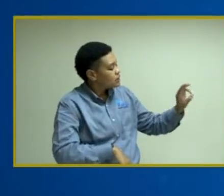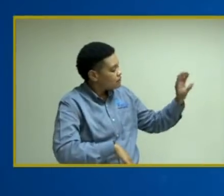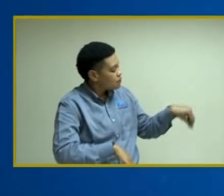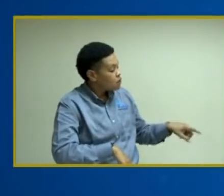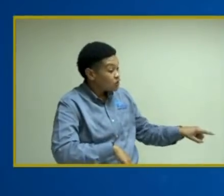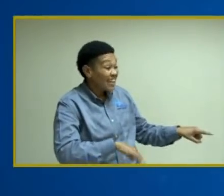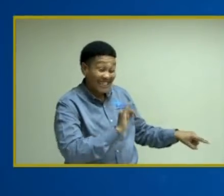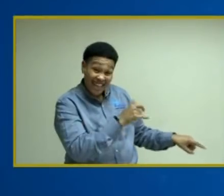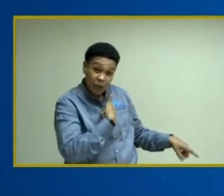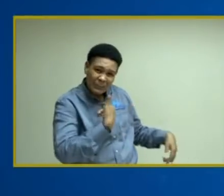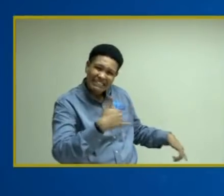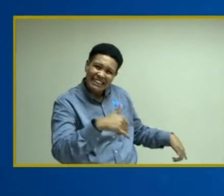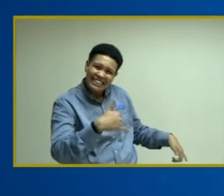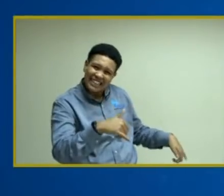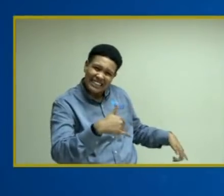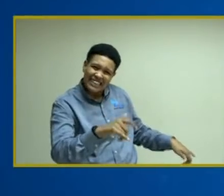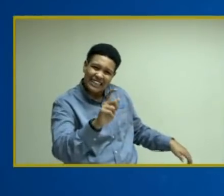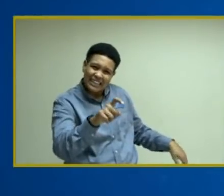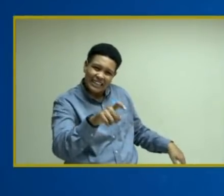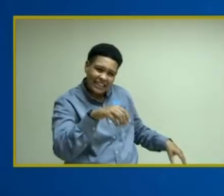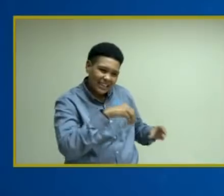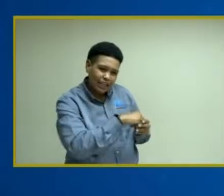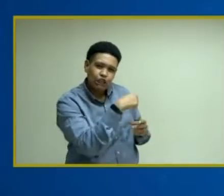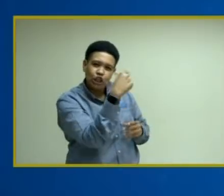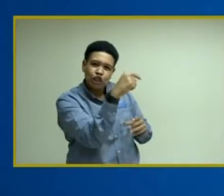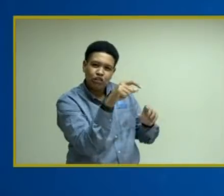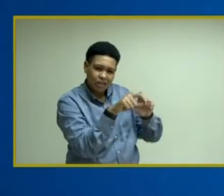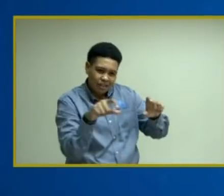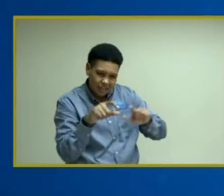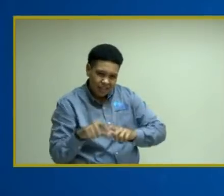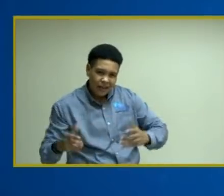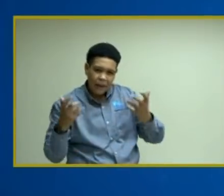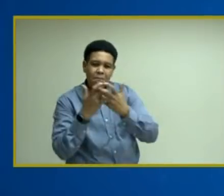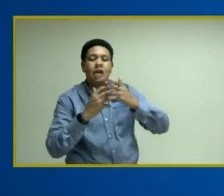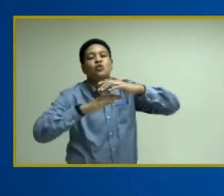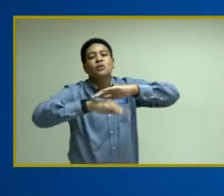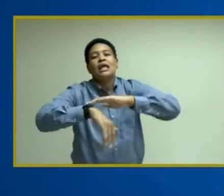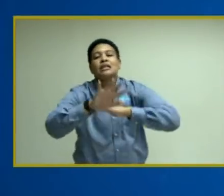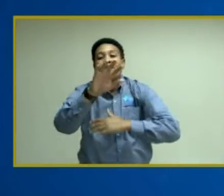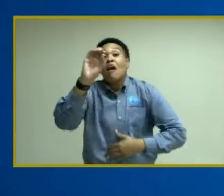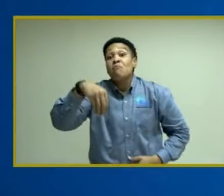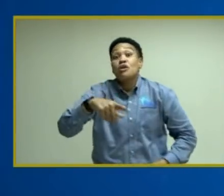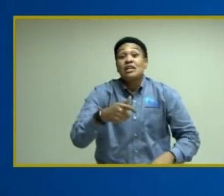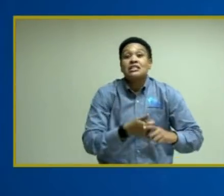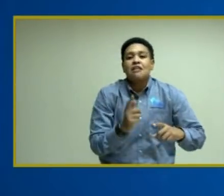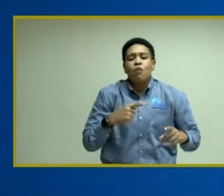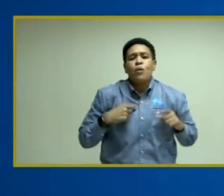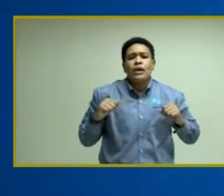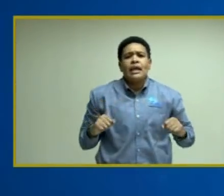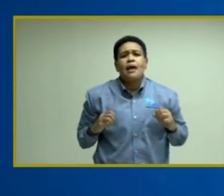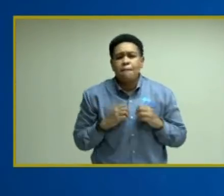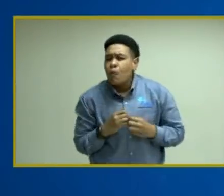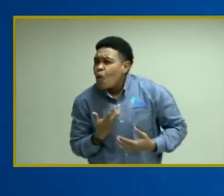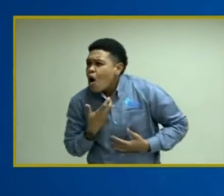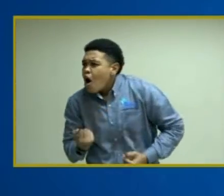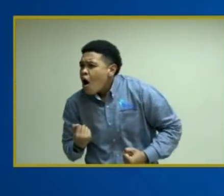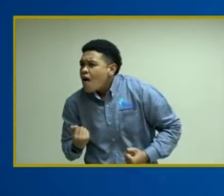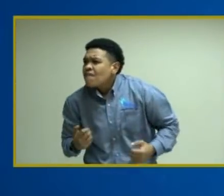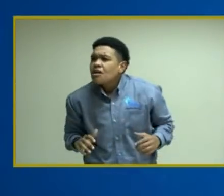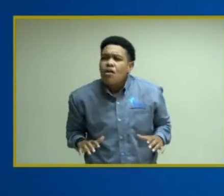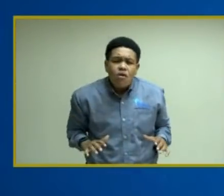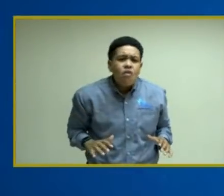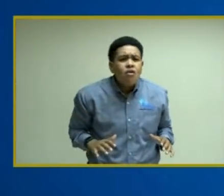13.7%, that we still need to get into the green zone, which is less than 5%, where we can be more confident